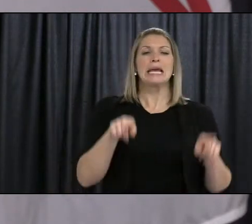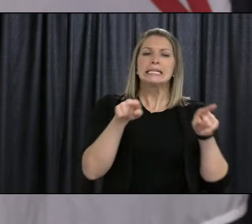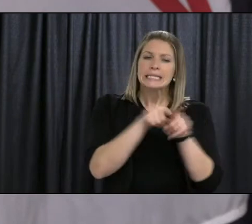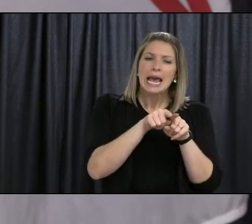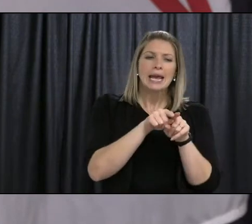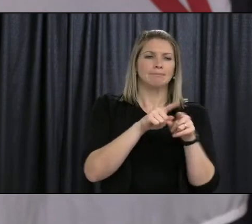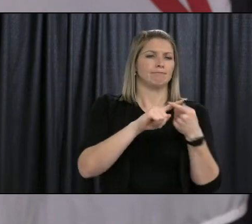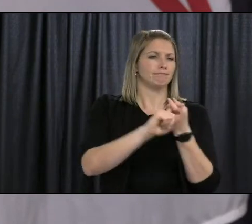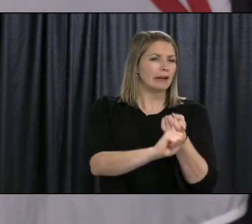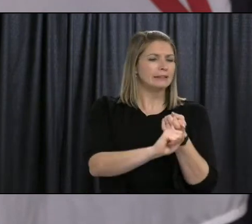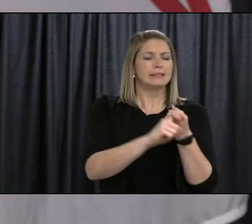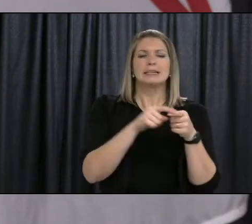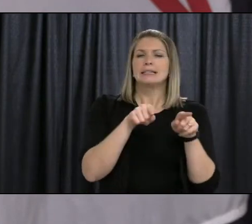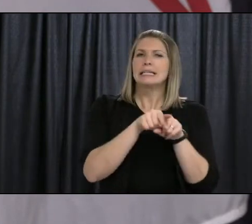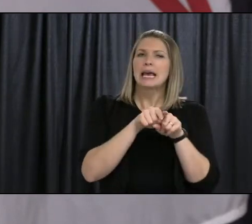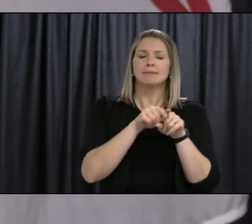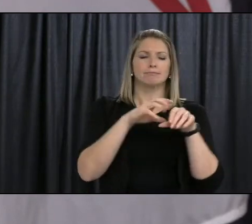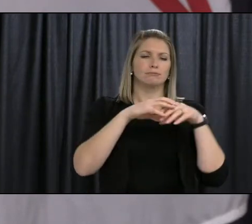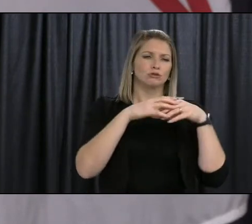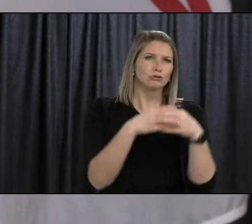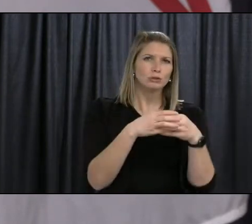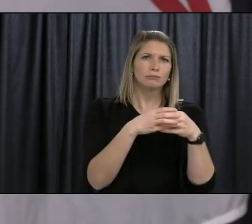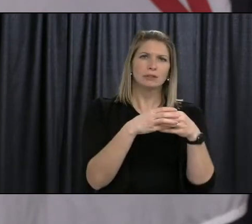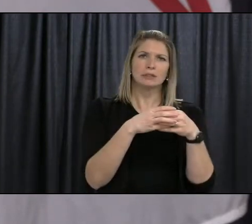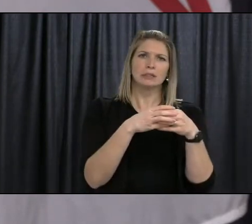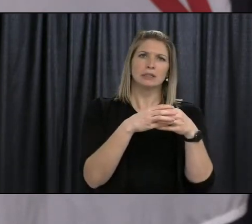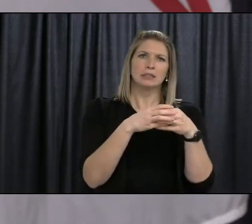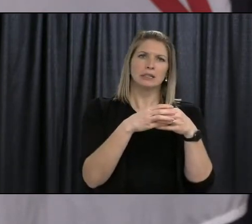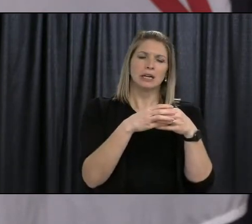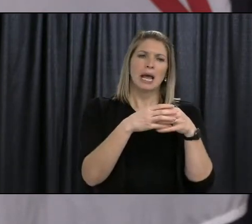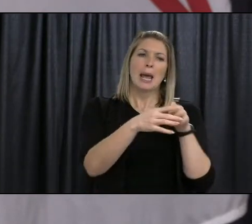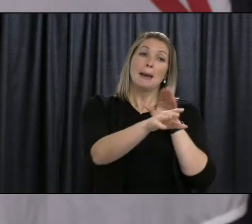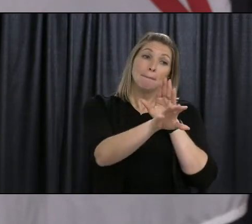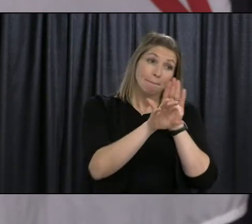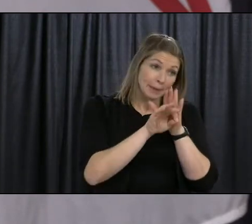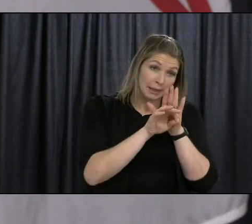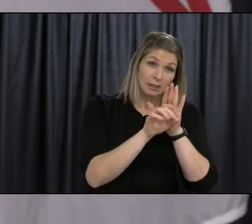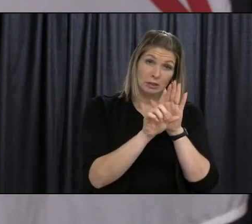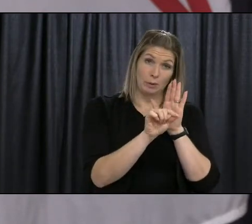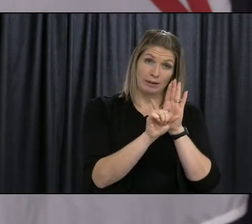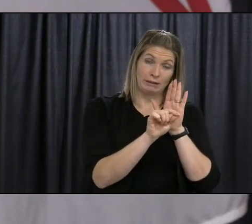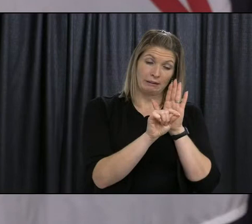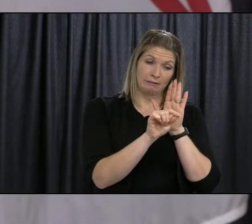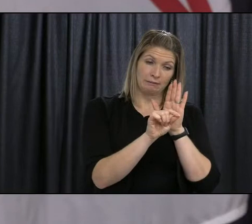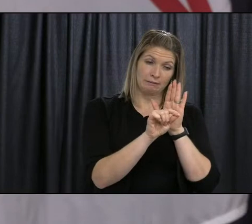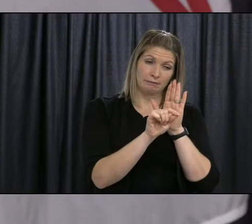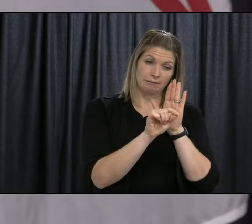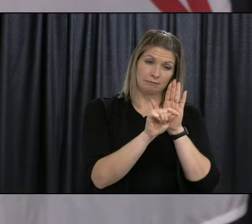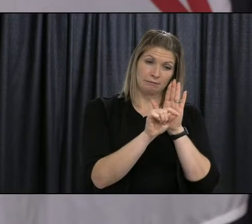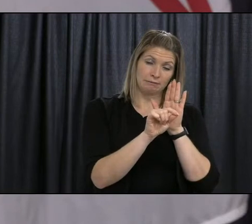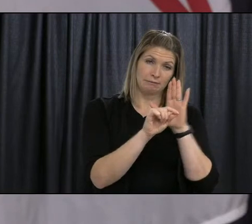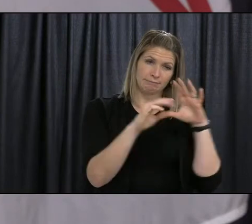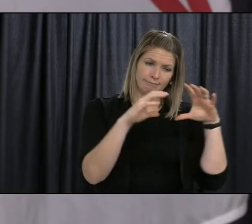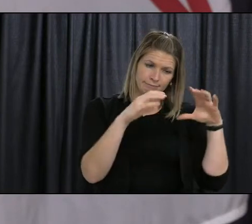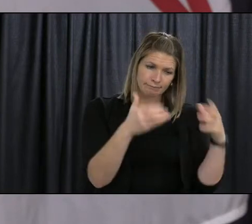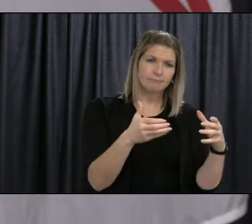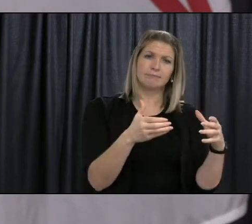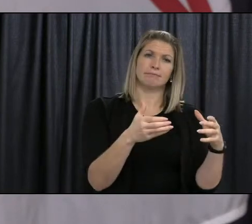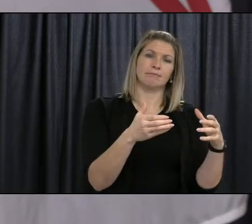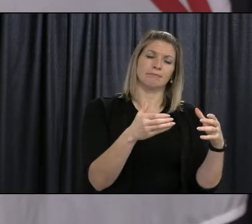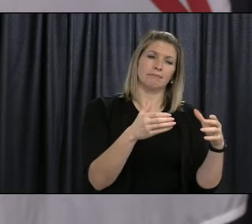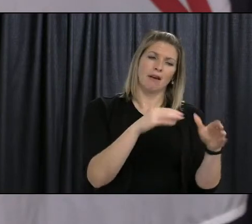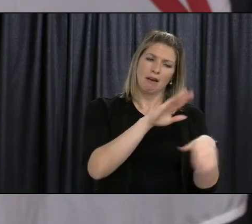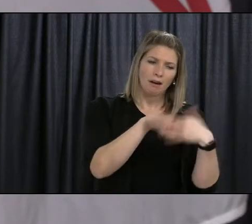consistent contacts at most. Doesn't have to be 20. You can have less than that. That might even be better. But you